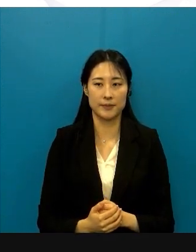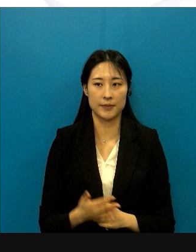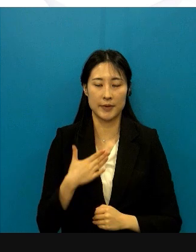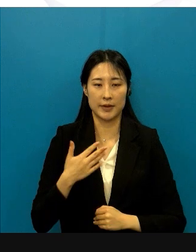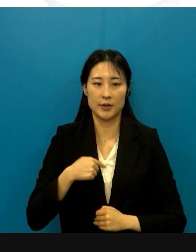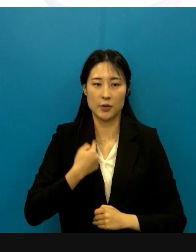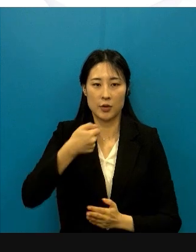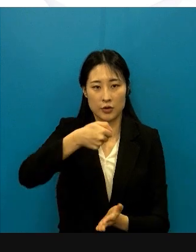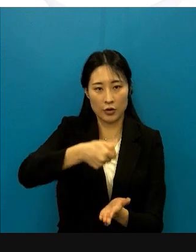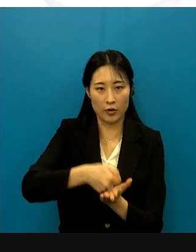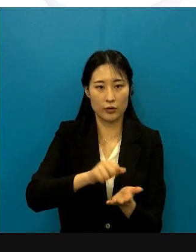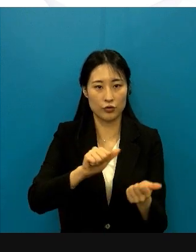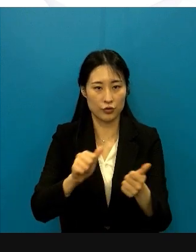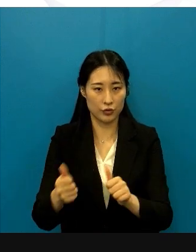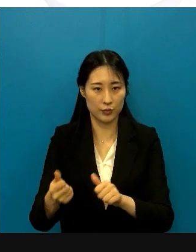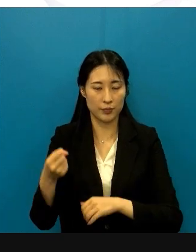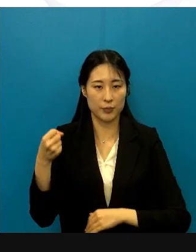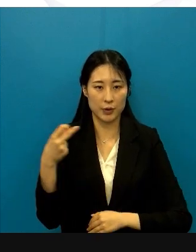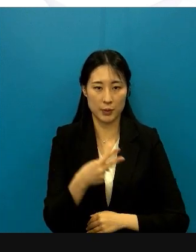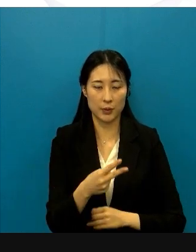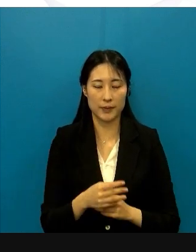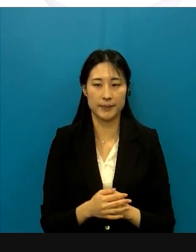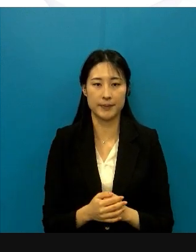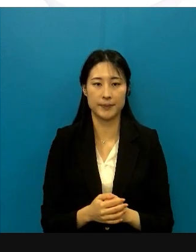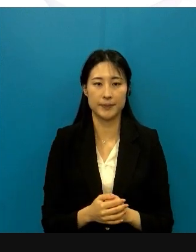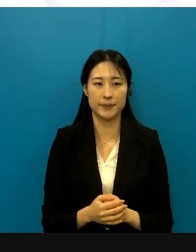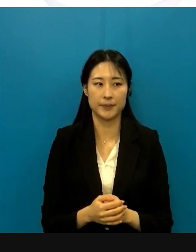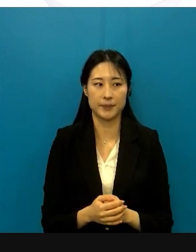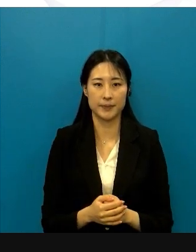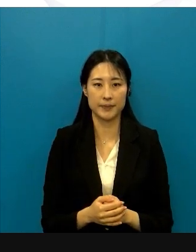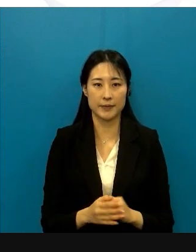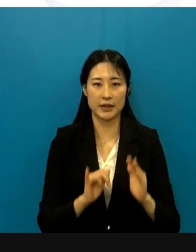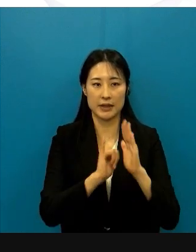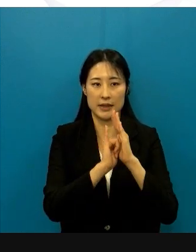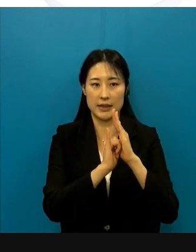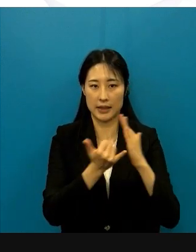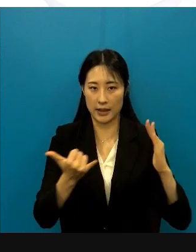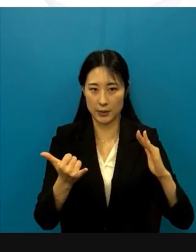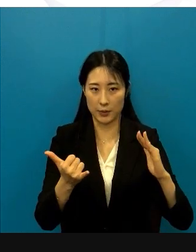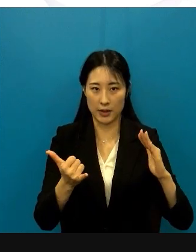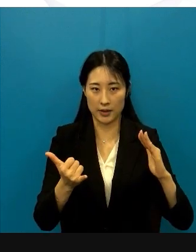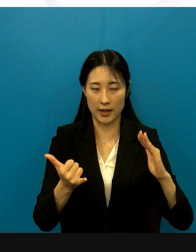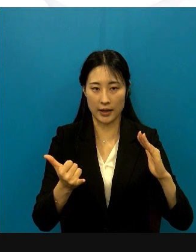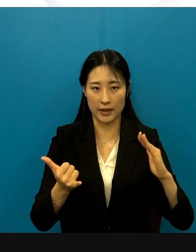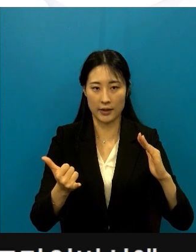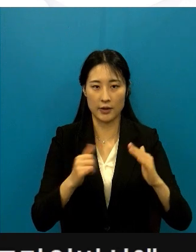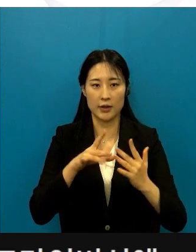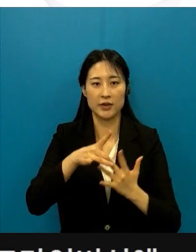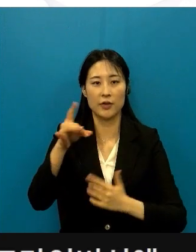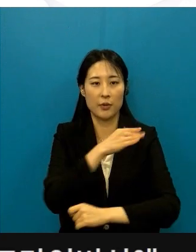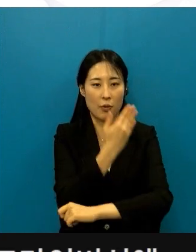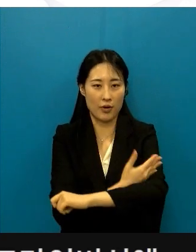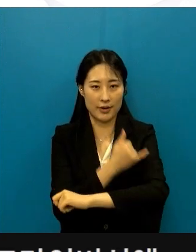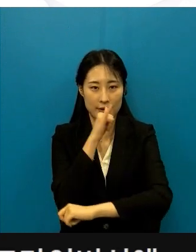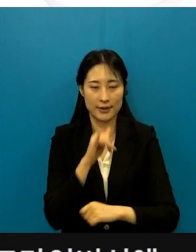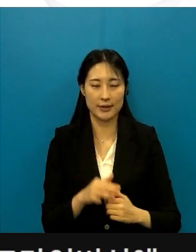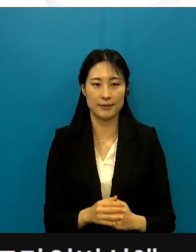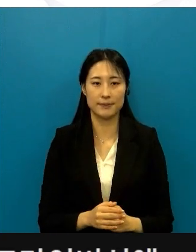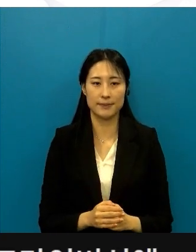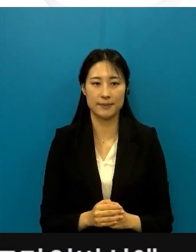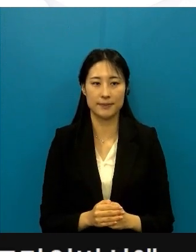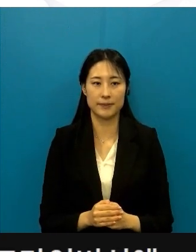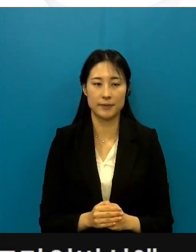And I will show you in a moment how the European Court of Human Rights has approached this when it comes to